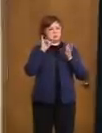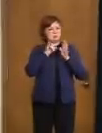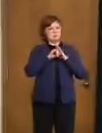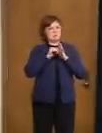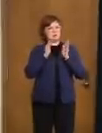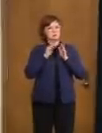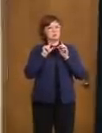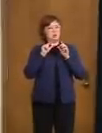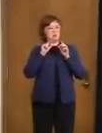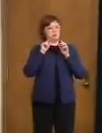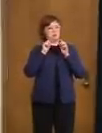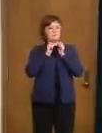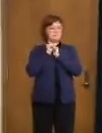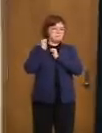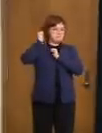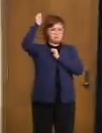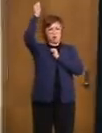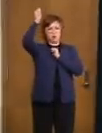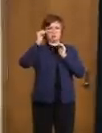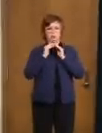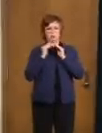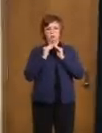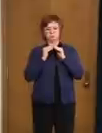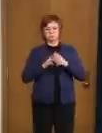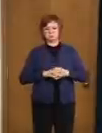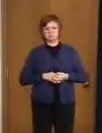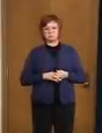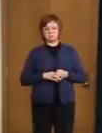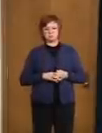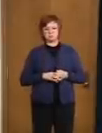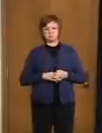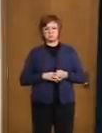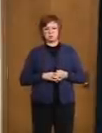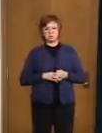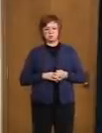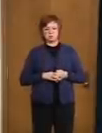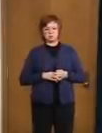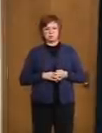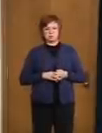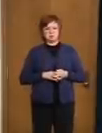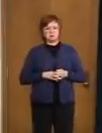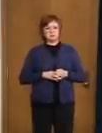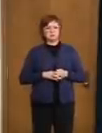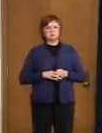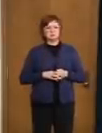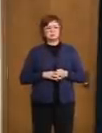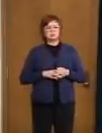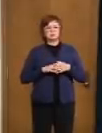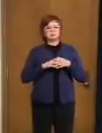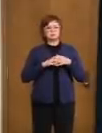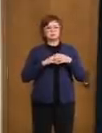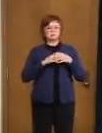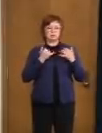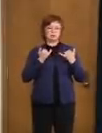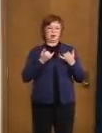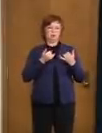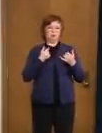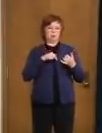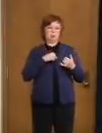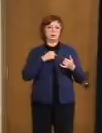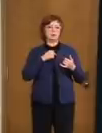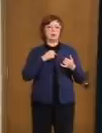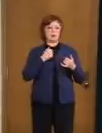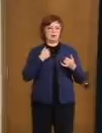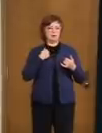have some opened guidelines with respect to being able to take the Pfizer vaccine out of, for example, the Regina General Hospital, take